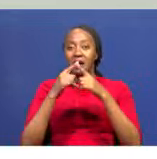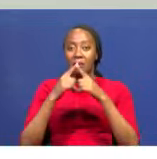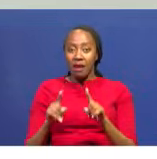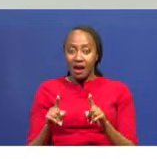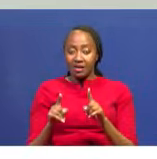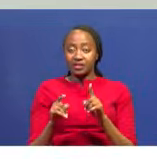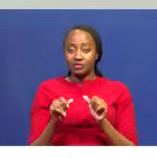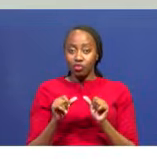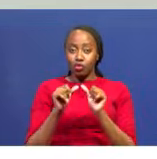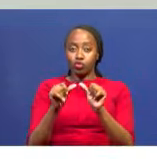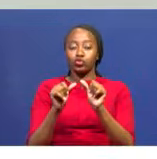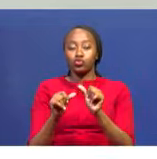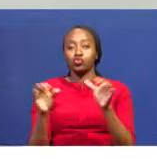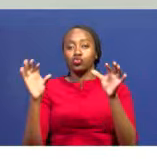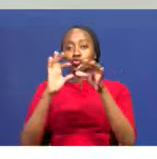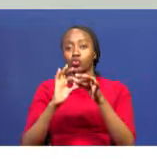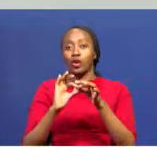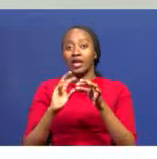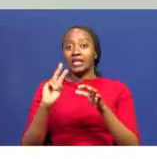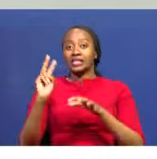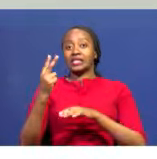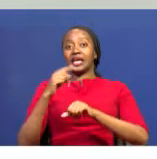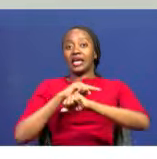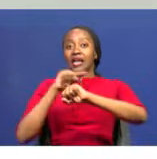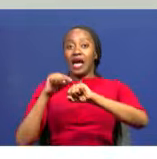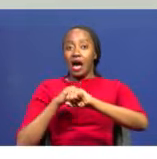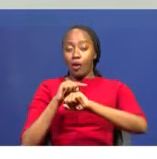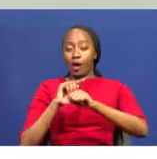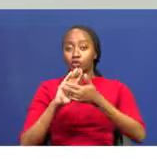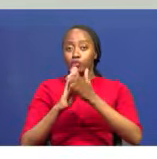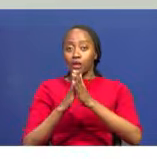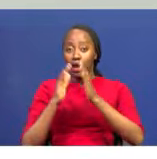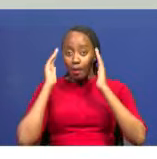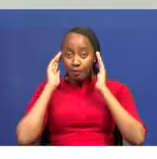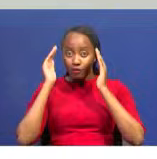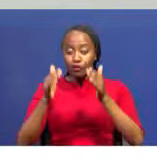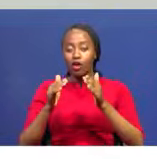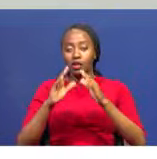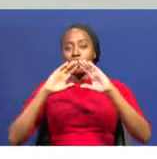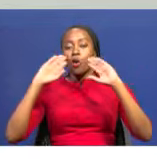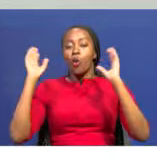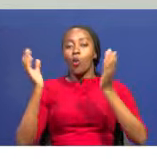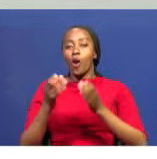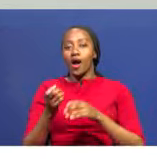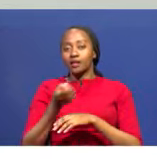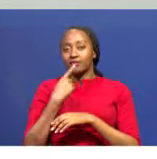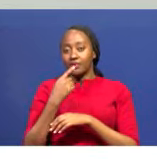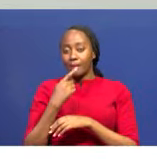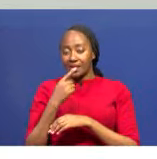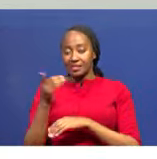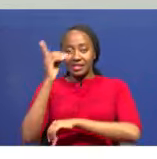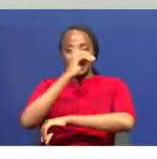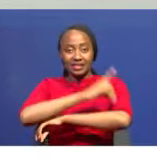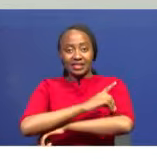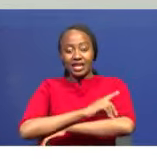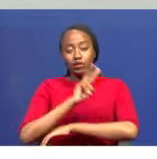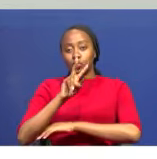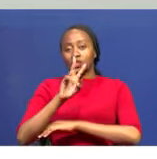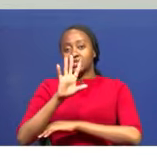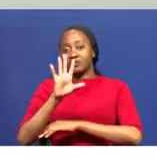joining us as well, our second hour, I had informed you earlier on, we'll be focusing on World Pharmacy Day that was marked on the 25th of